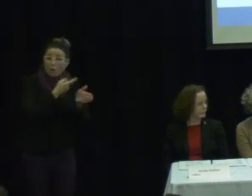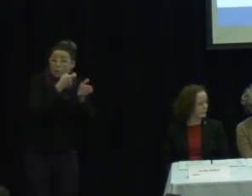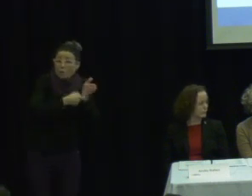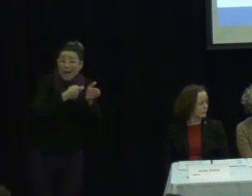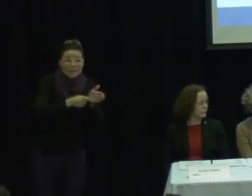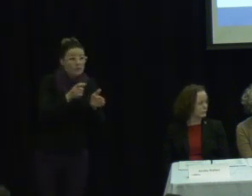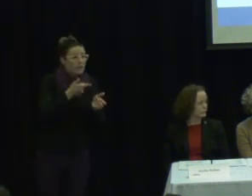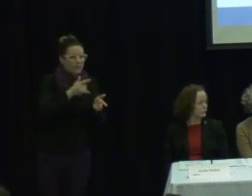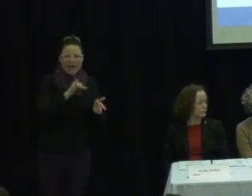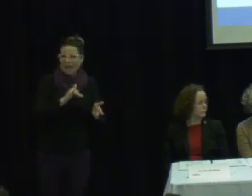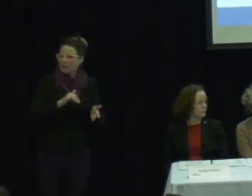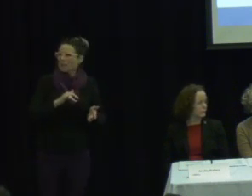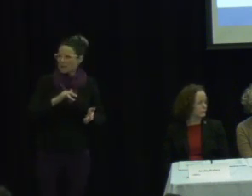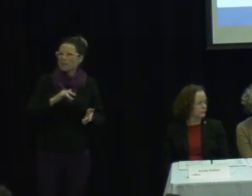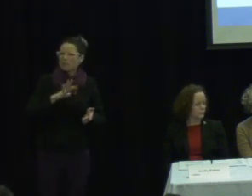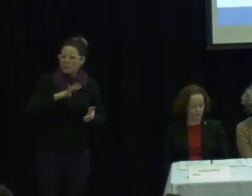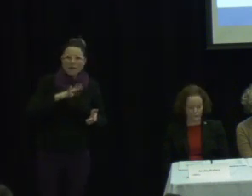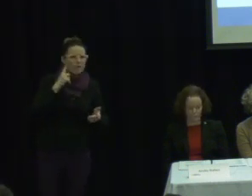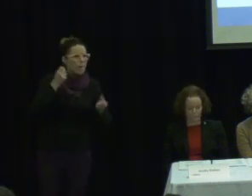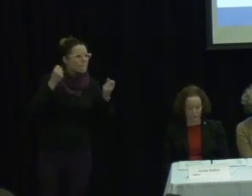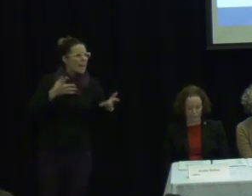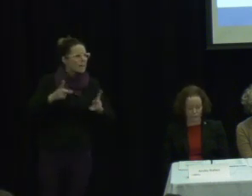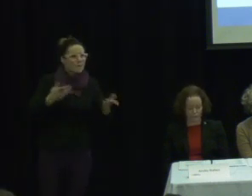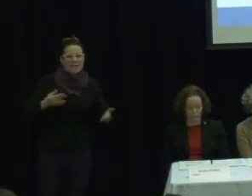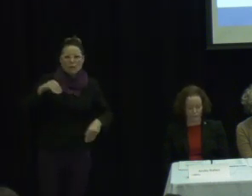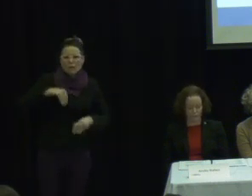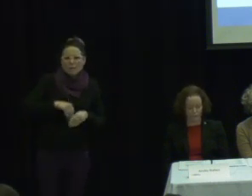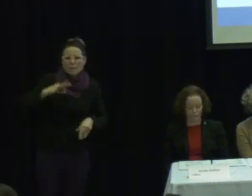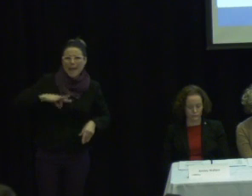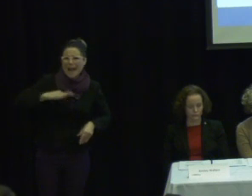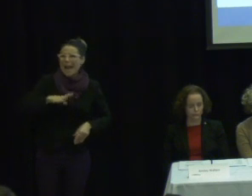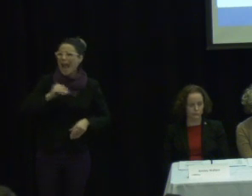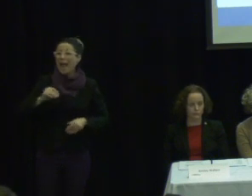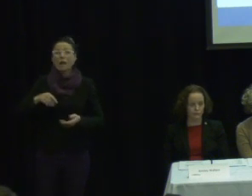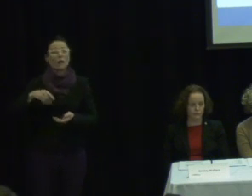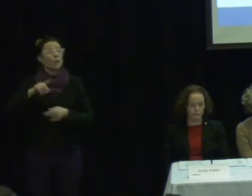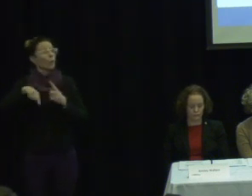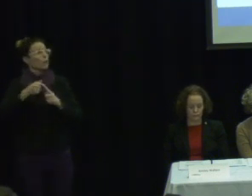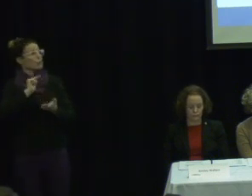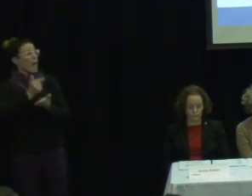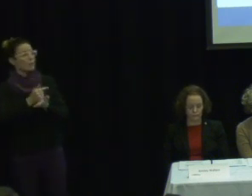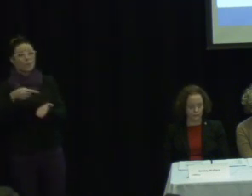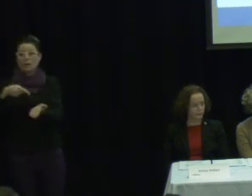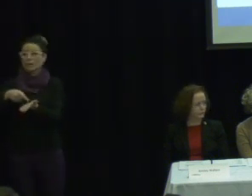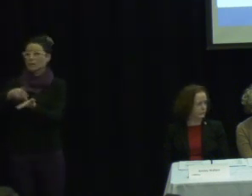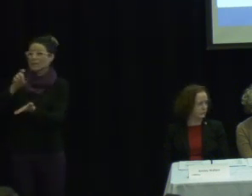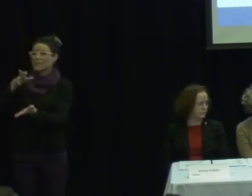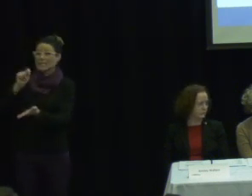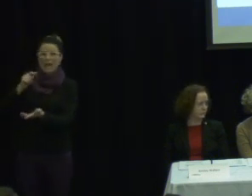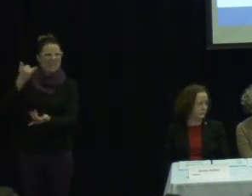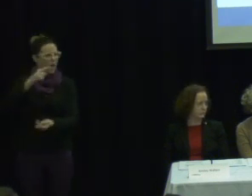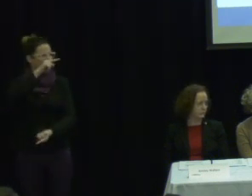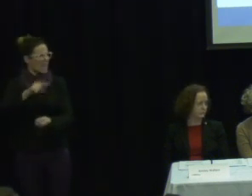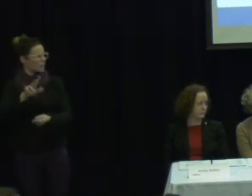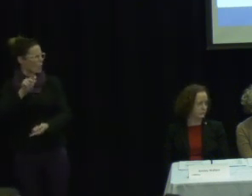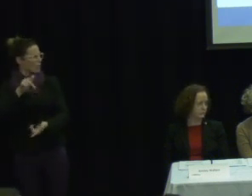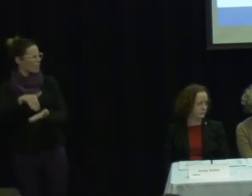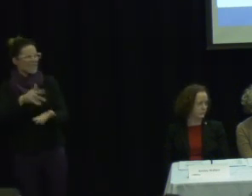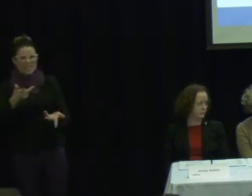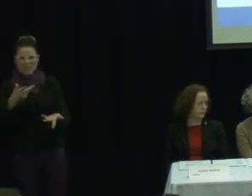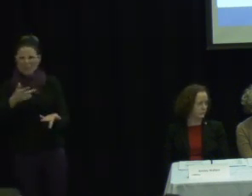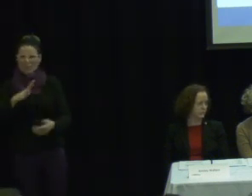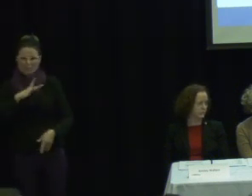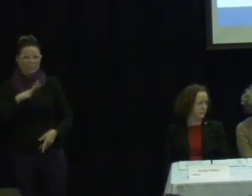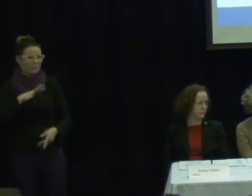families, and we're reducing the debt burden. Connecting students with their futures, career. Our students tell us all the time, they tell me all the time, I love the excellence